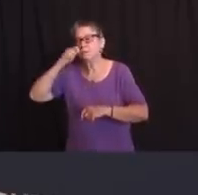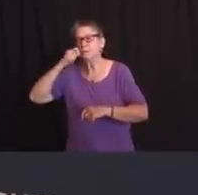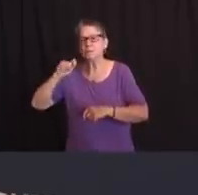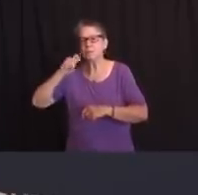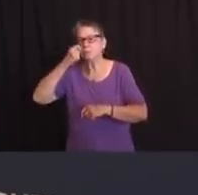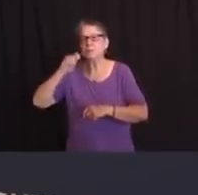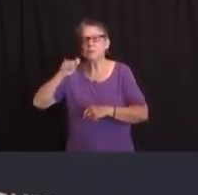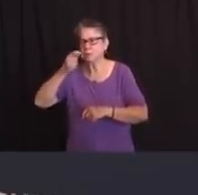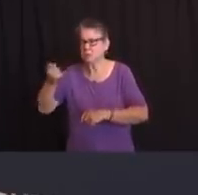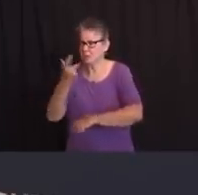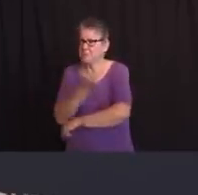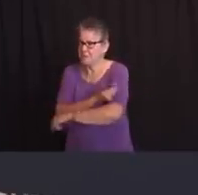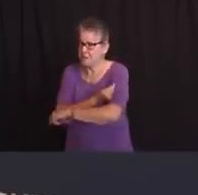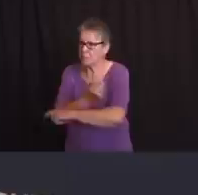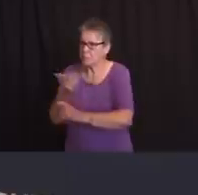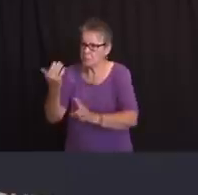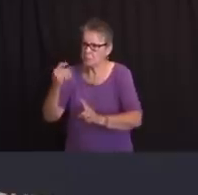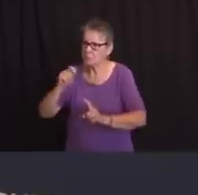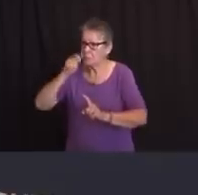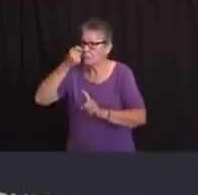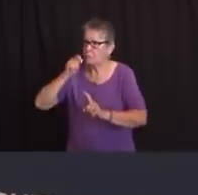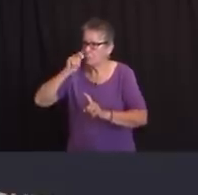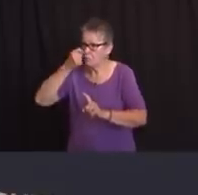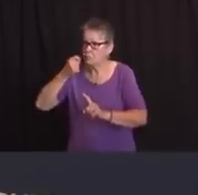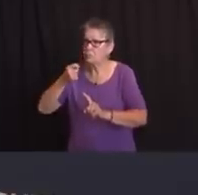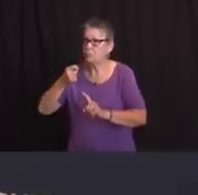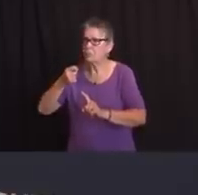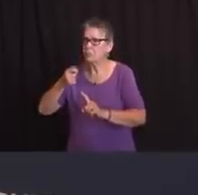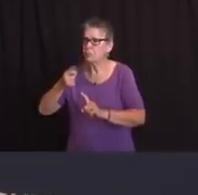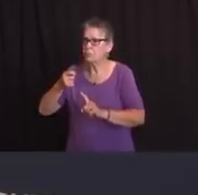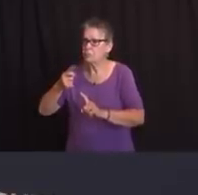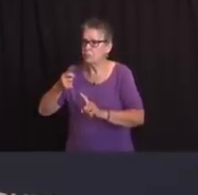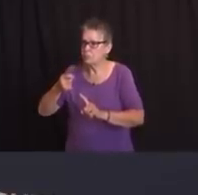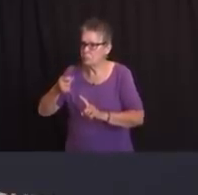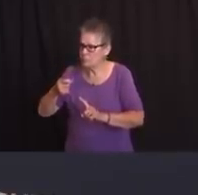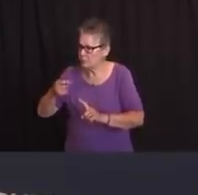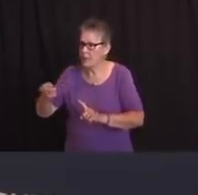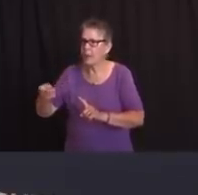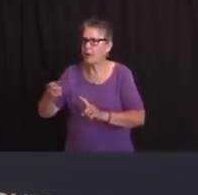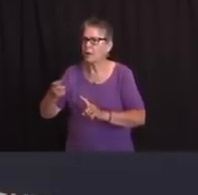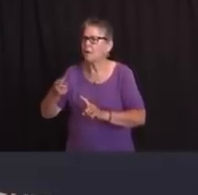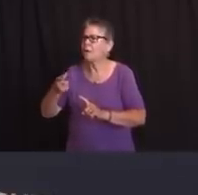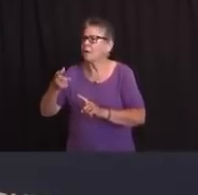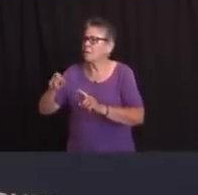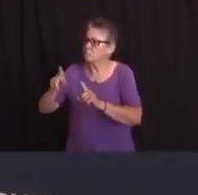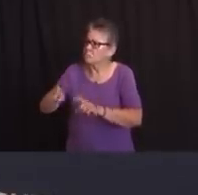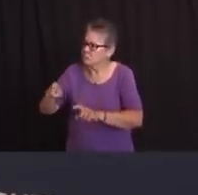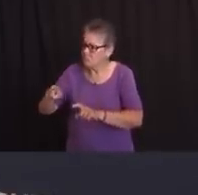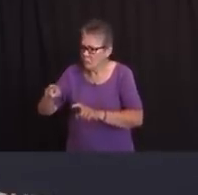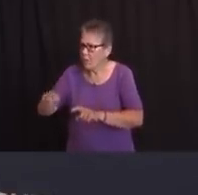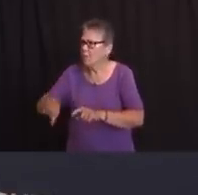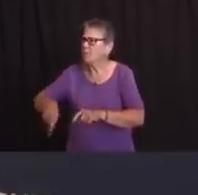people who tested positive, they had viral loads very similar to the unvaccinated population.